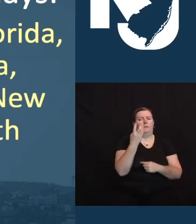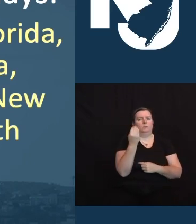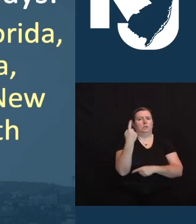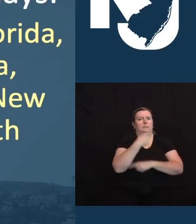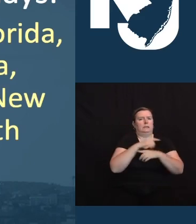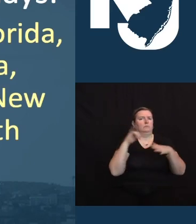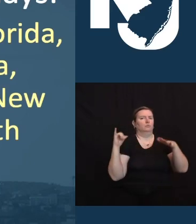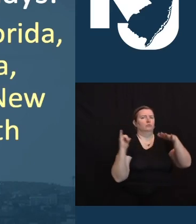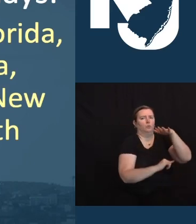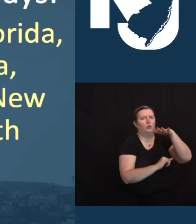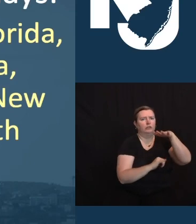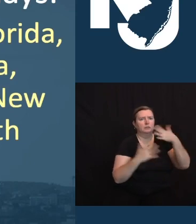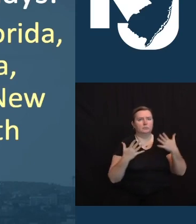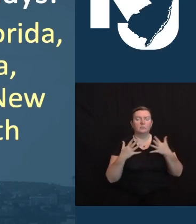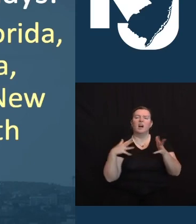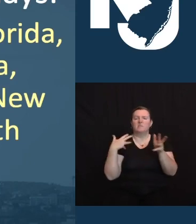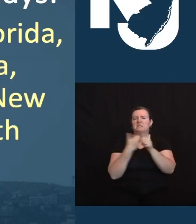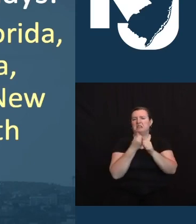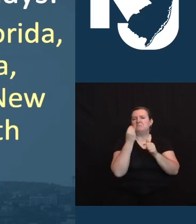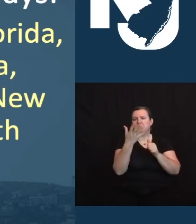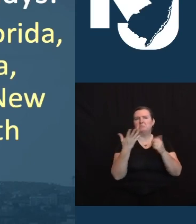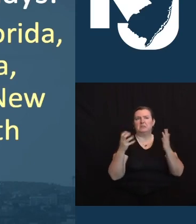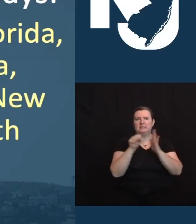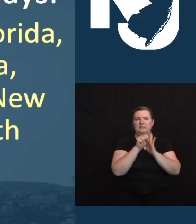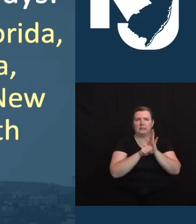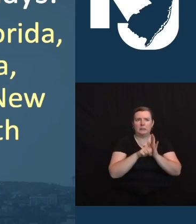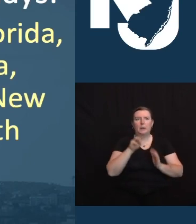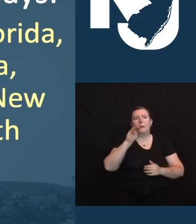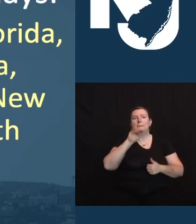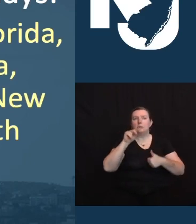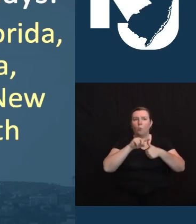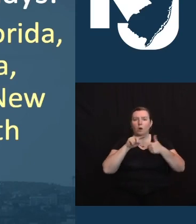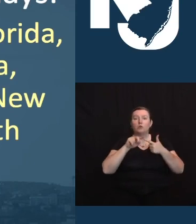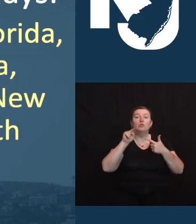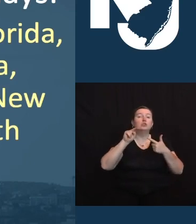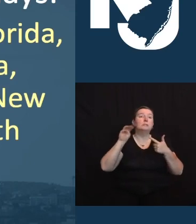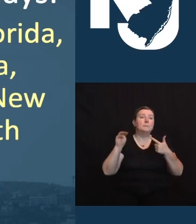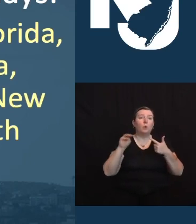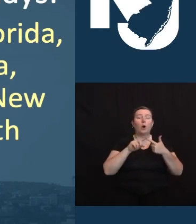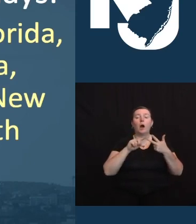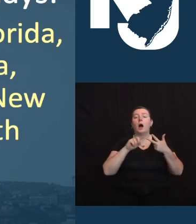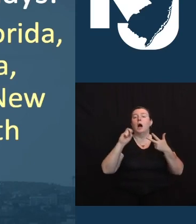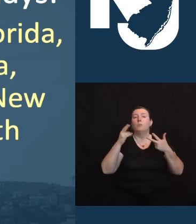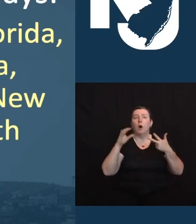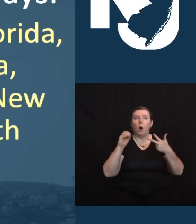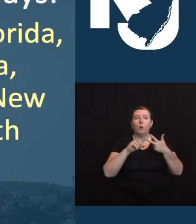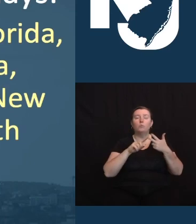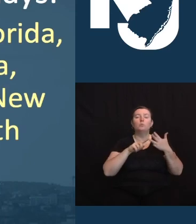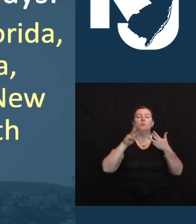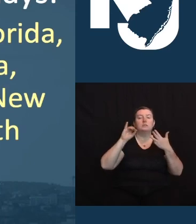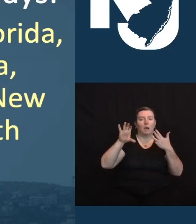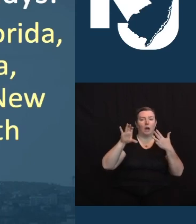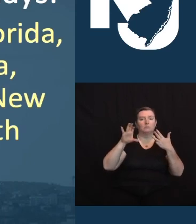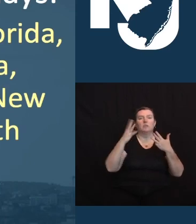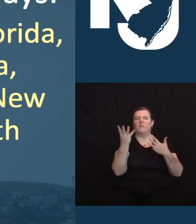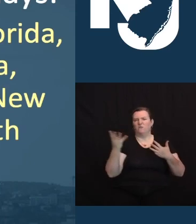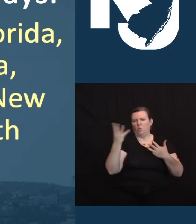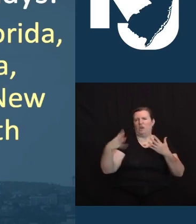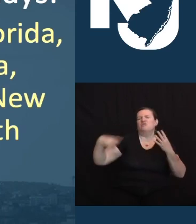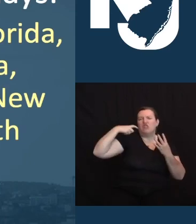been updated. Minnesota, New Mexico, Ohio, and Wisconsin have all been added. And